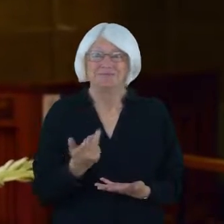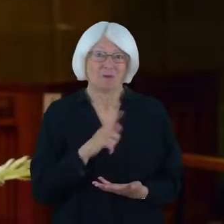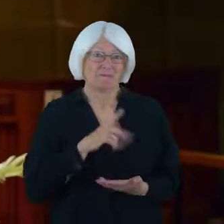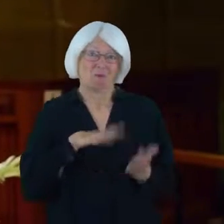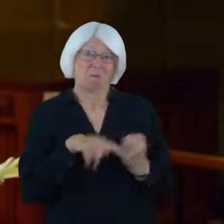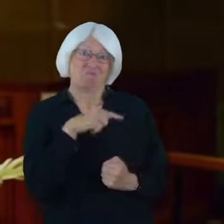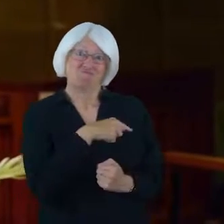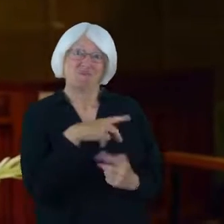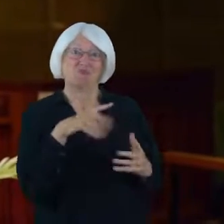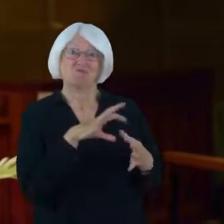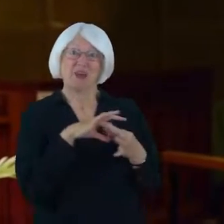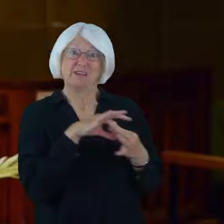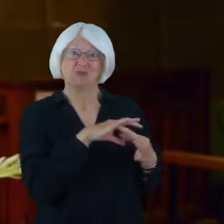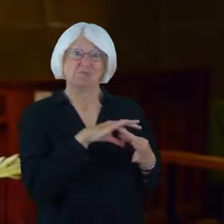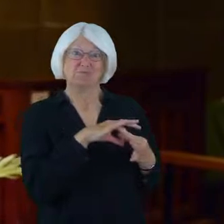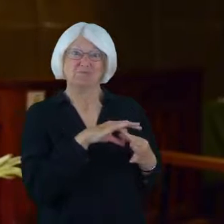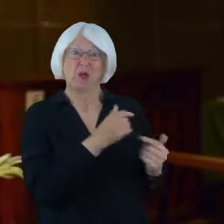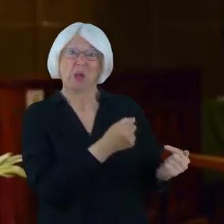that I left 2 years before.